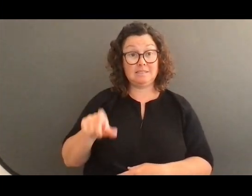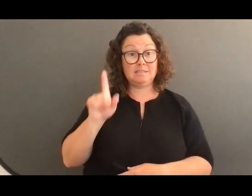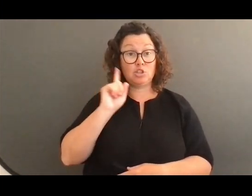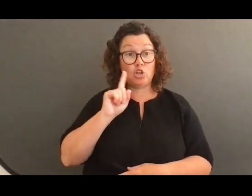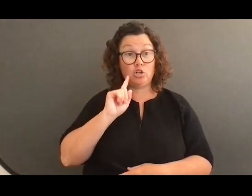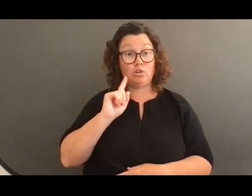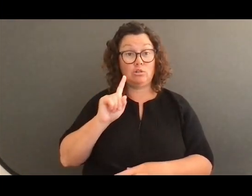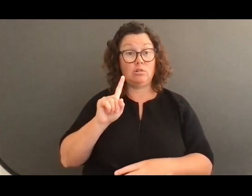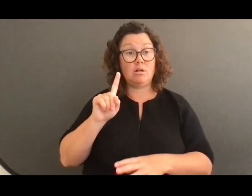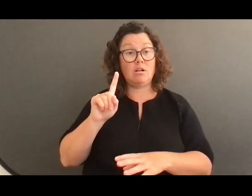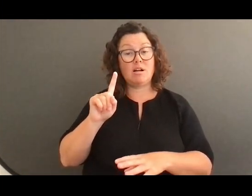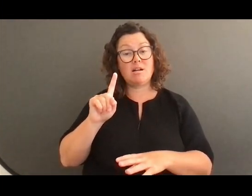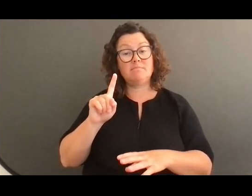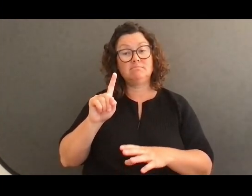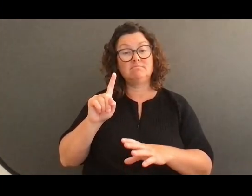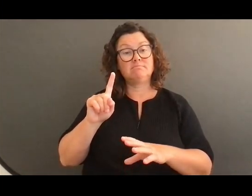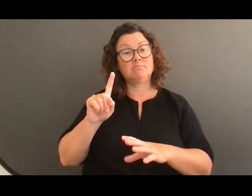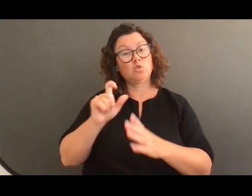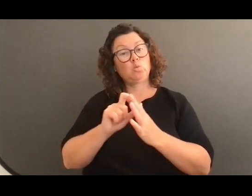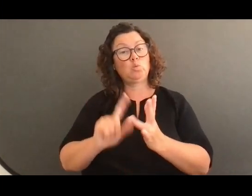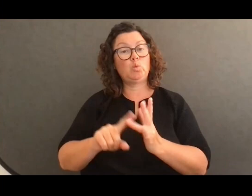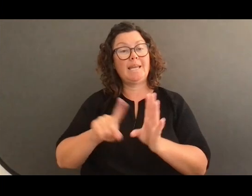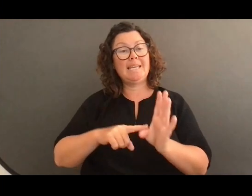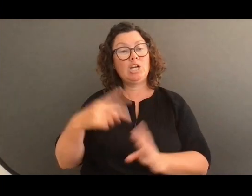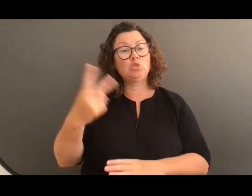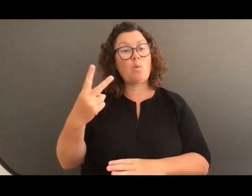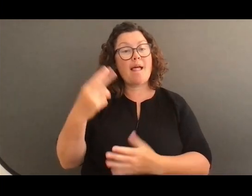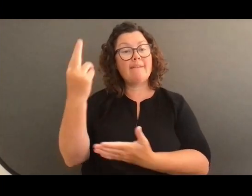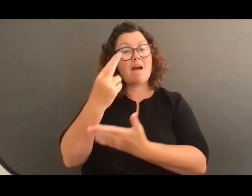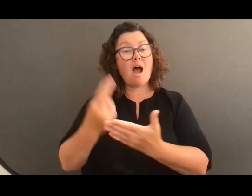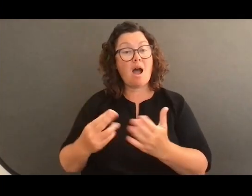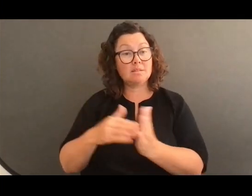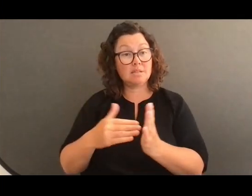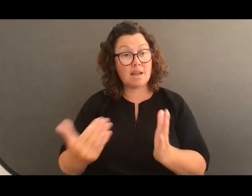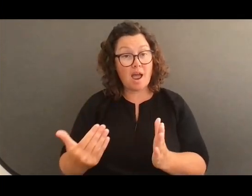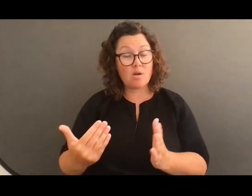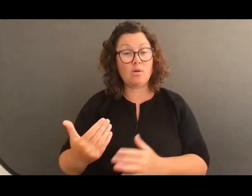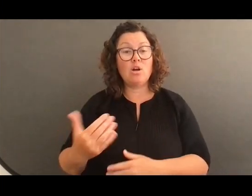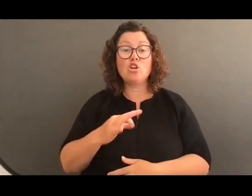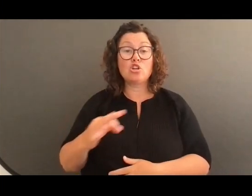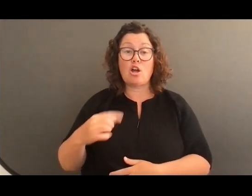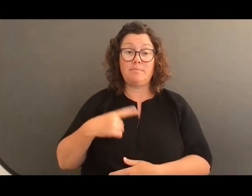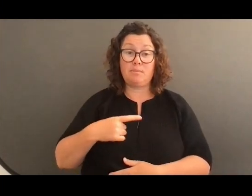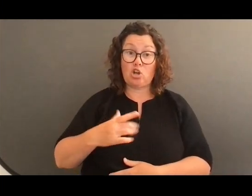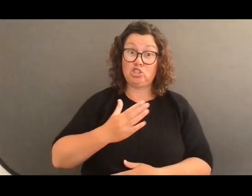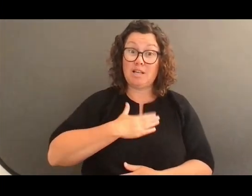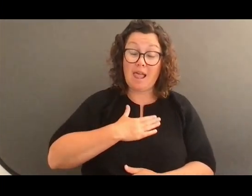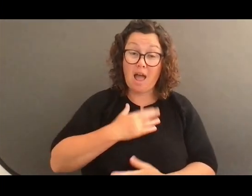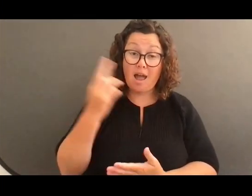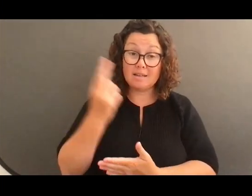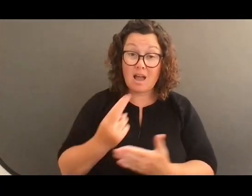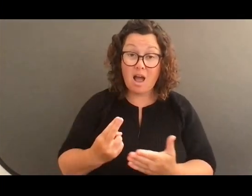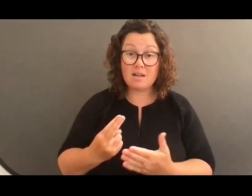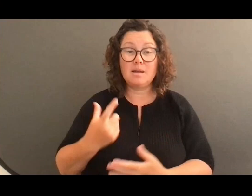she likes art, but just because she thought these projects that we did in RE and Art were quite interesting. She still sort